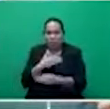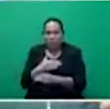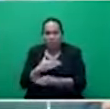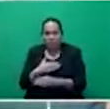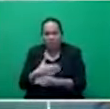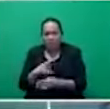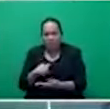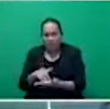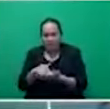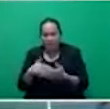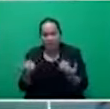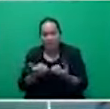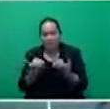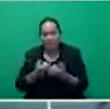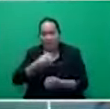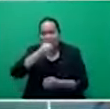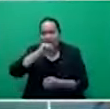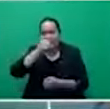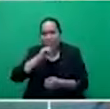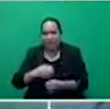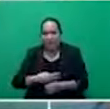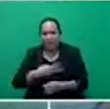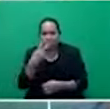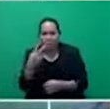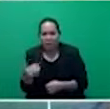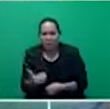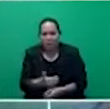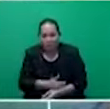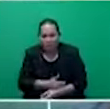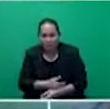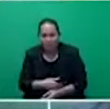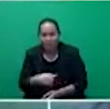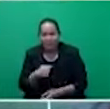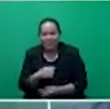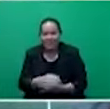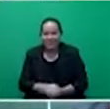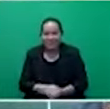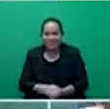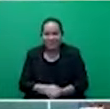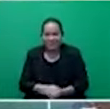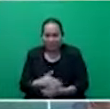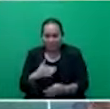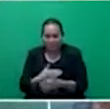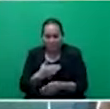many ice creams at about 2 a.m. in the morning, Mr. Speaker, sir. Mr. Speaker, sir, I'd like